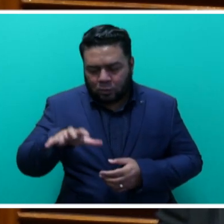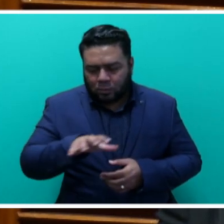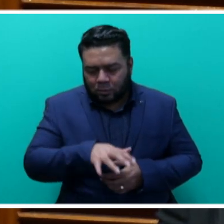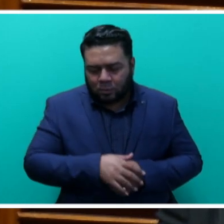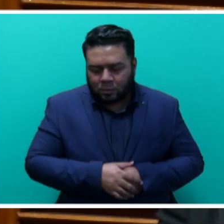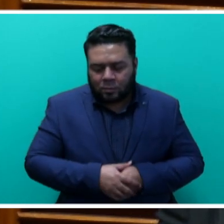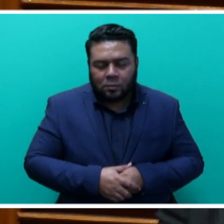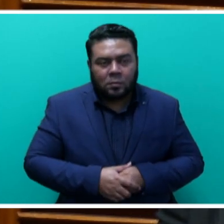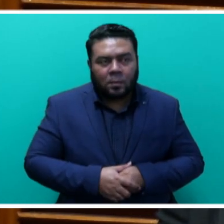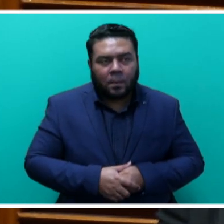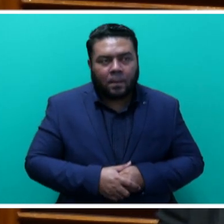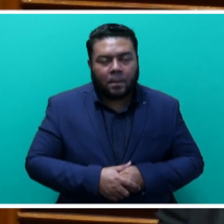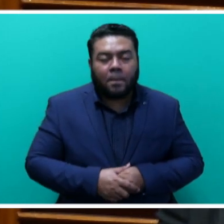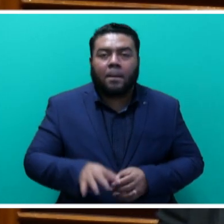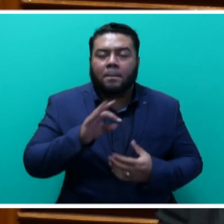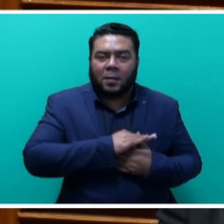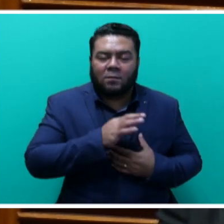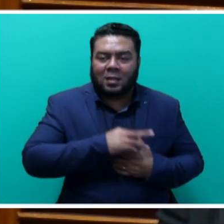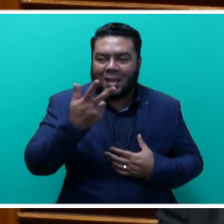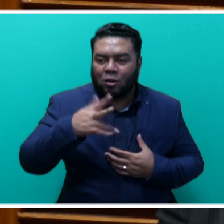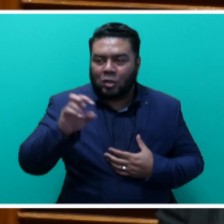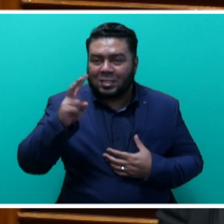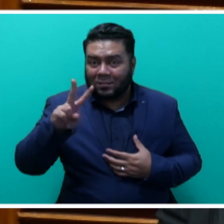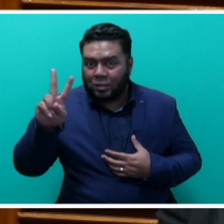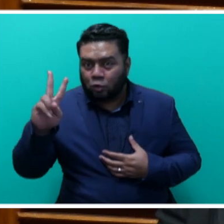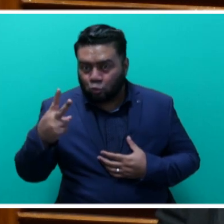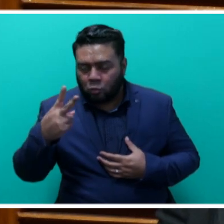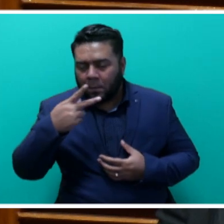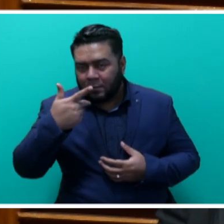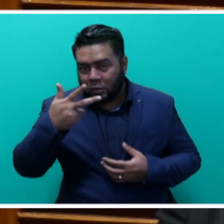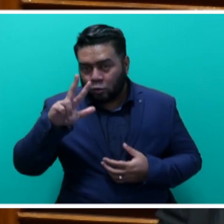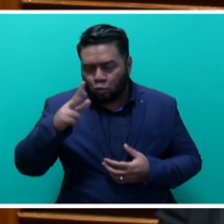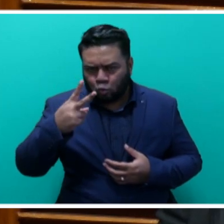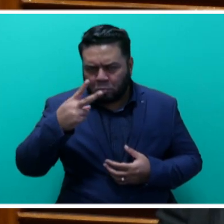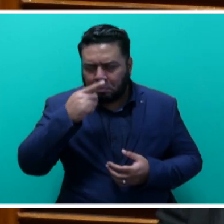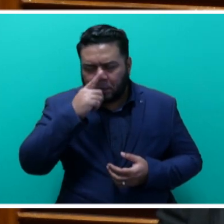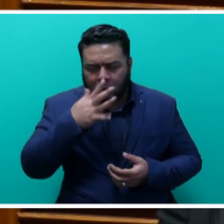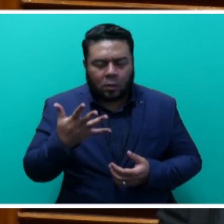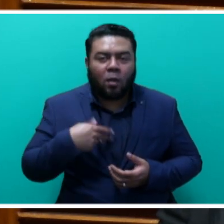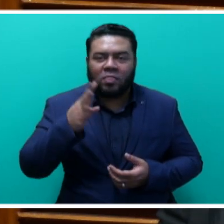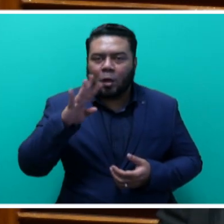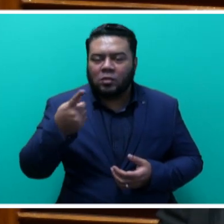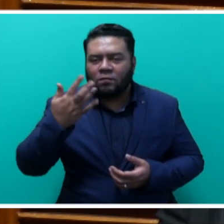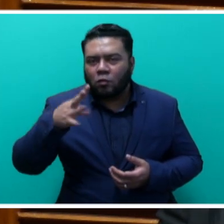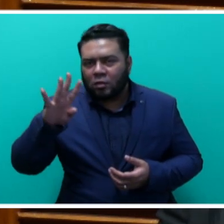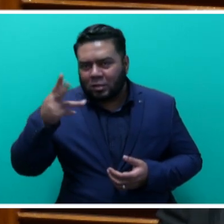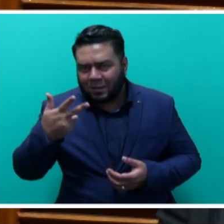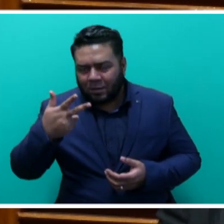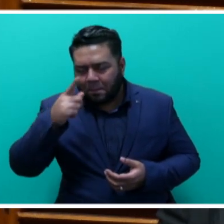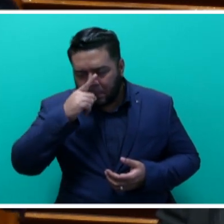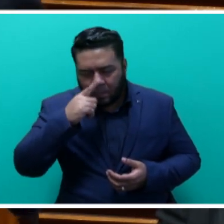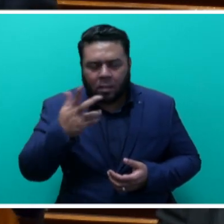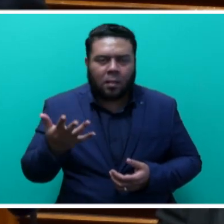benefiting, in the Central Division, benefiting 872 people. In the Eastern Division, benefiting 1,047 people.